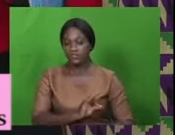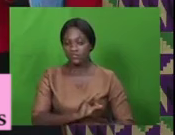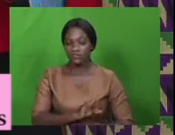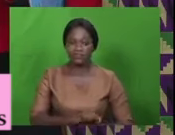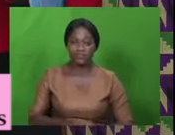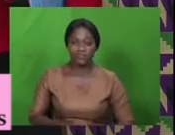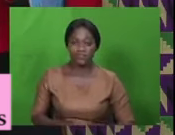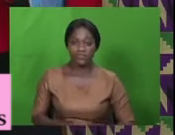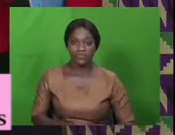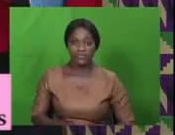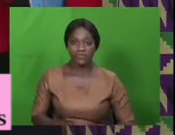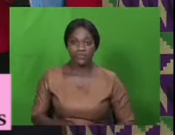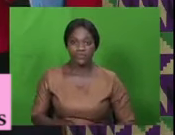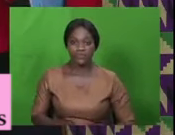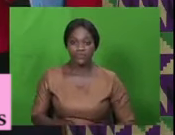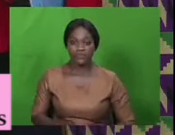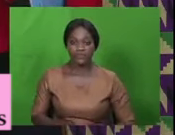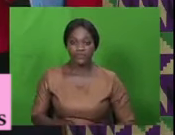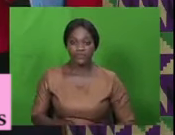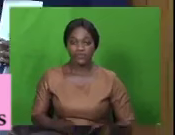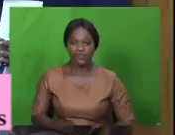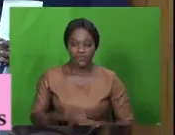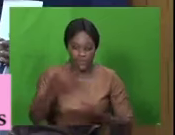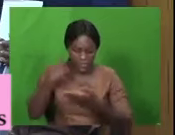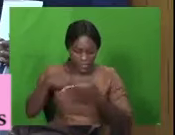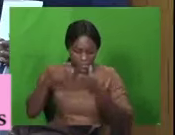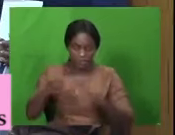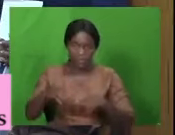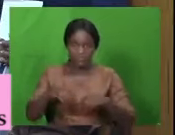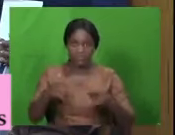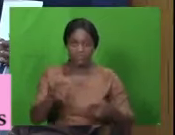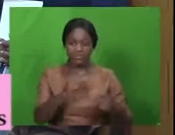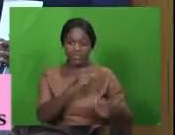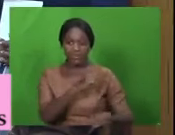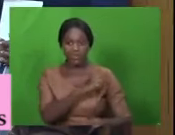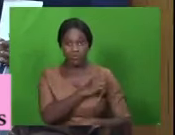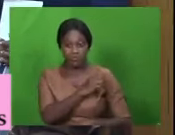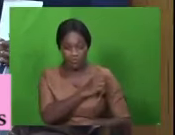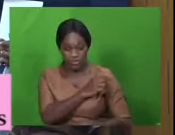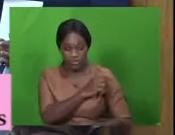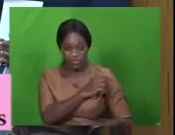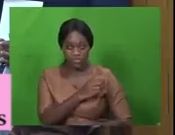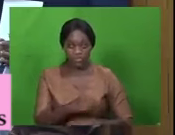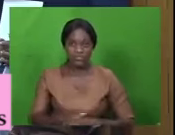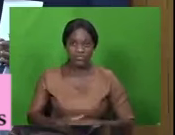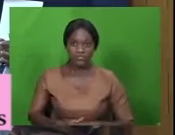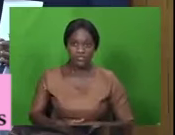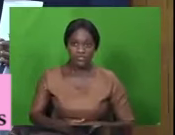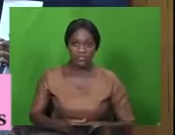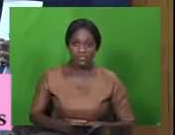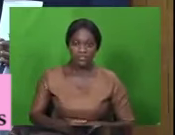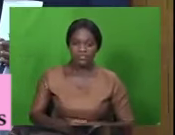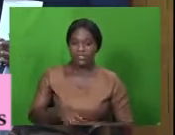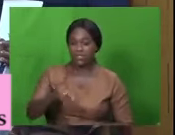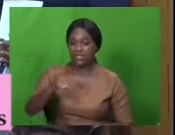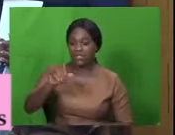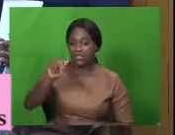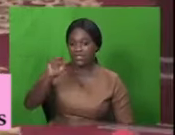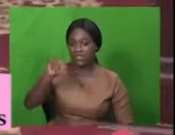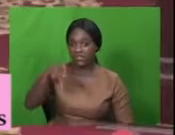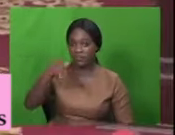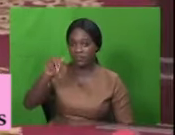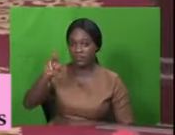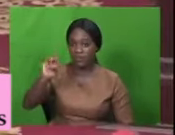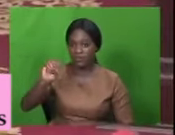Amwama, the Inspector General of Police, Dr. George Akufo Dampare, and the